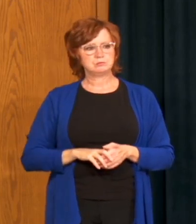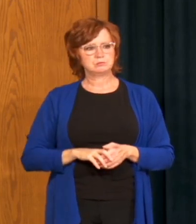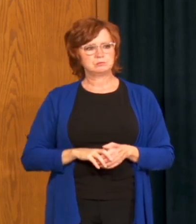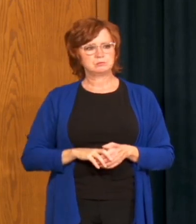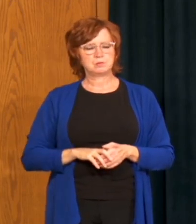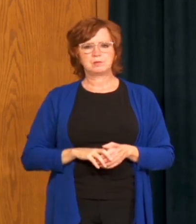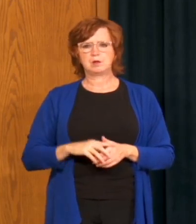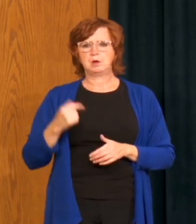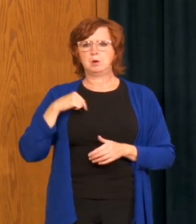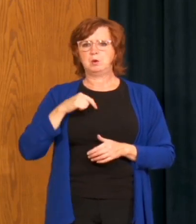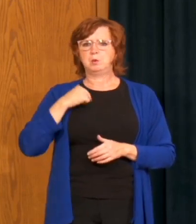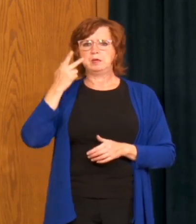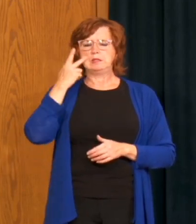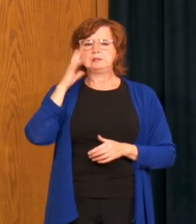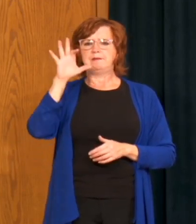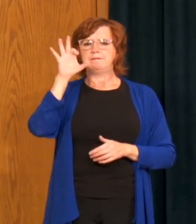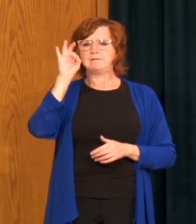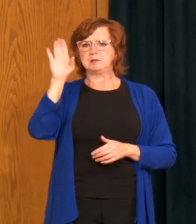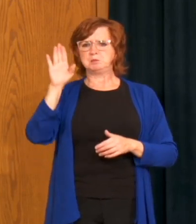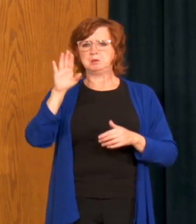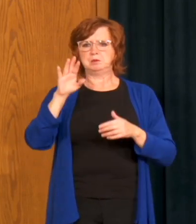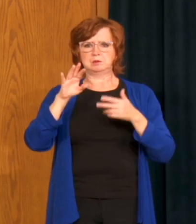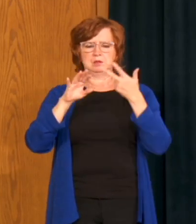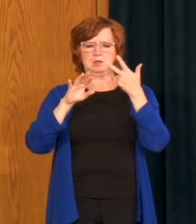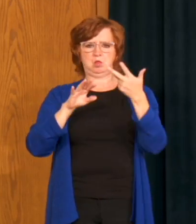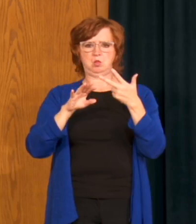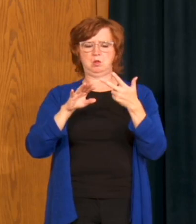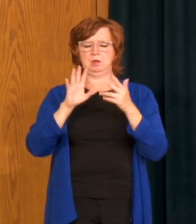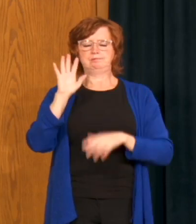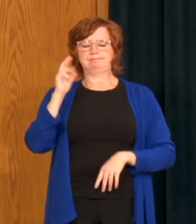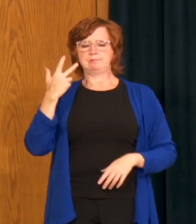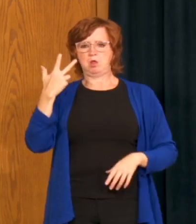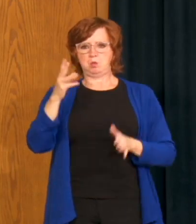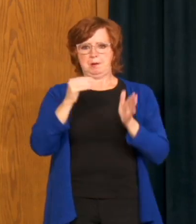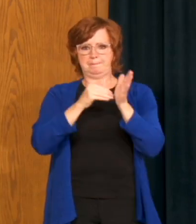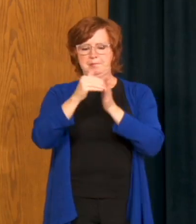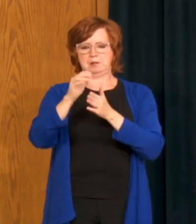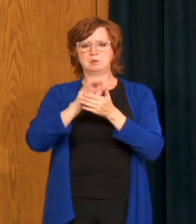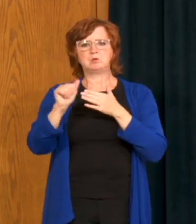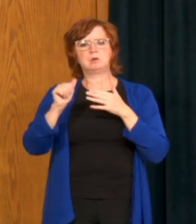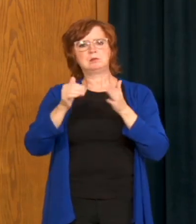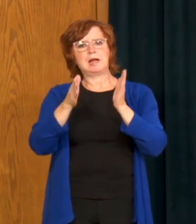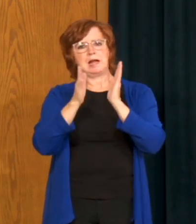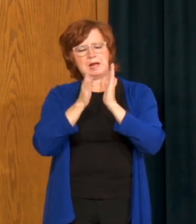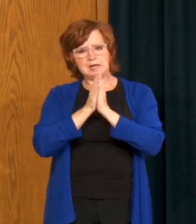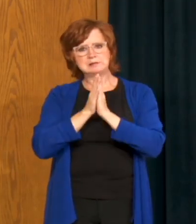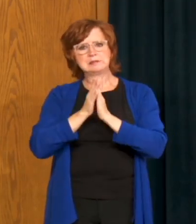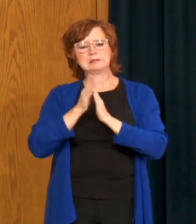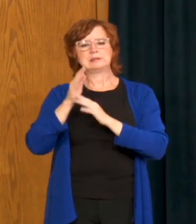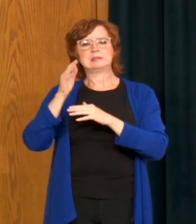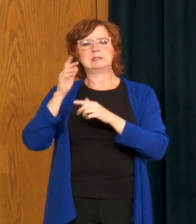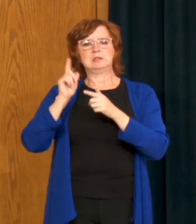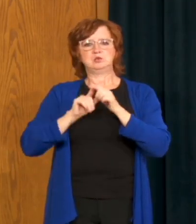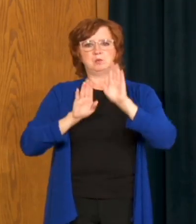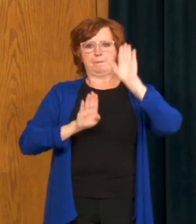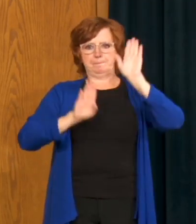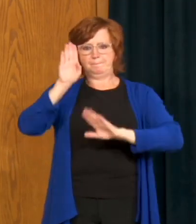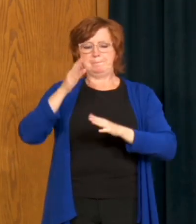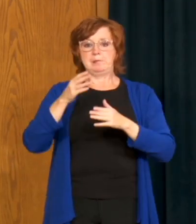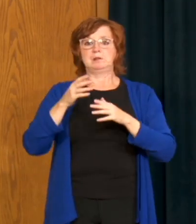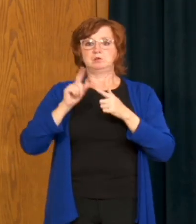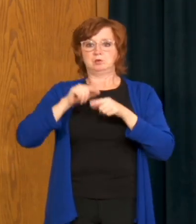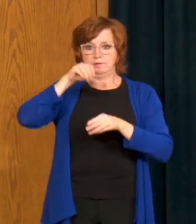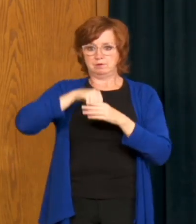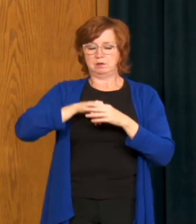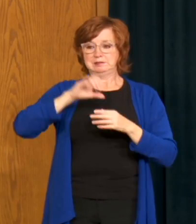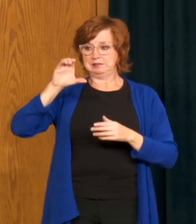million for the Rough Riders bid, or for the CFL Hudson bid, and whether it's the best use of money in the